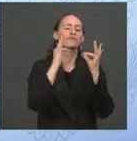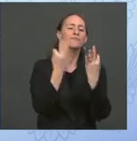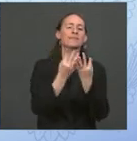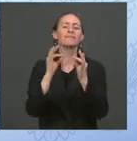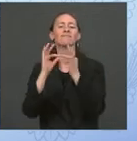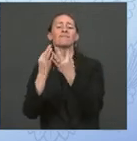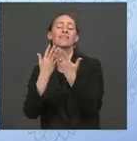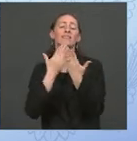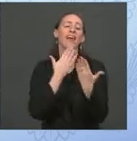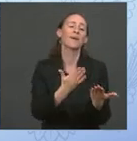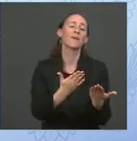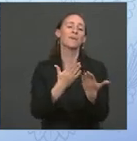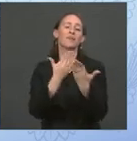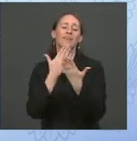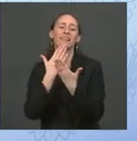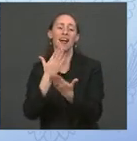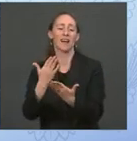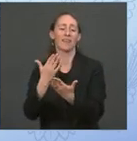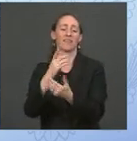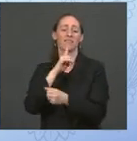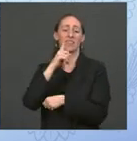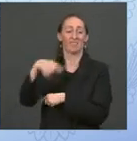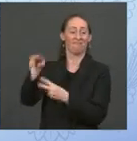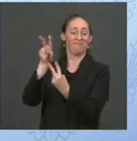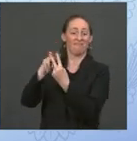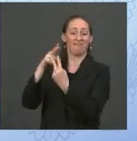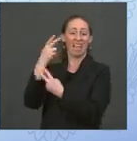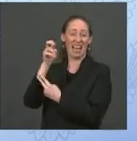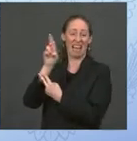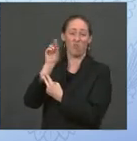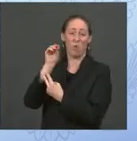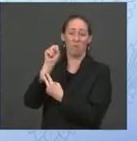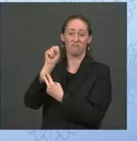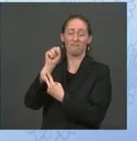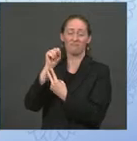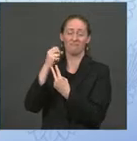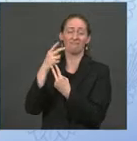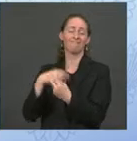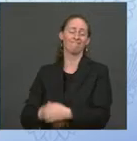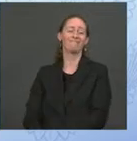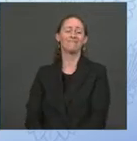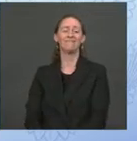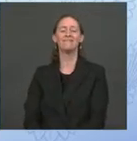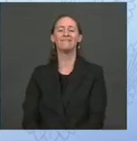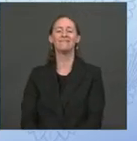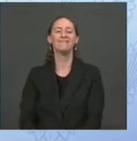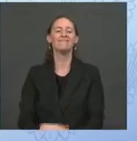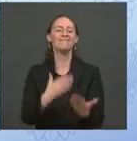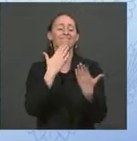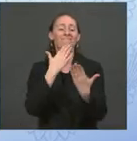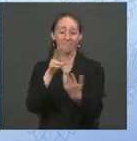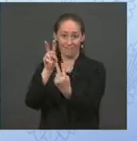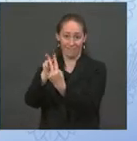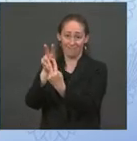being the heroes we needed. I'm going to clap for you.